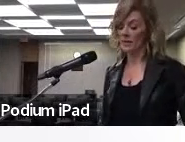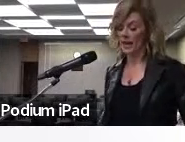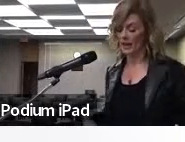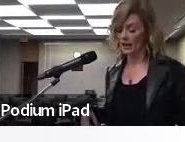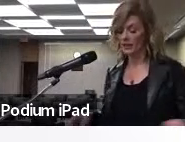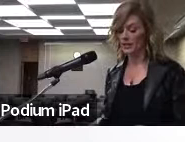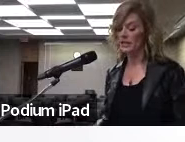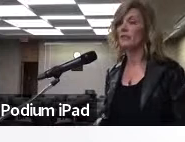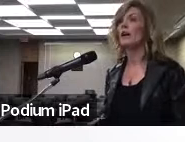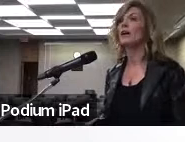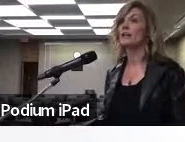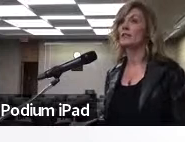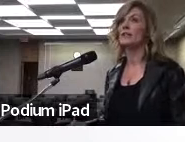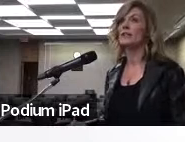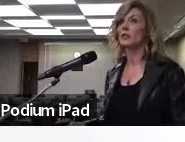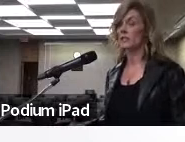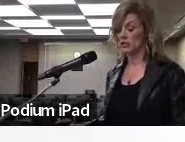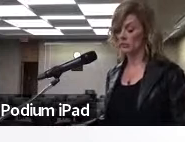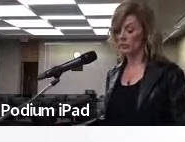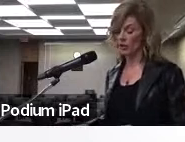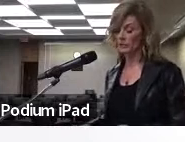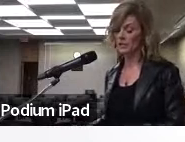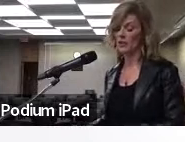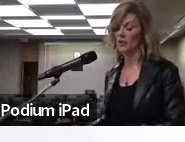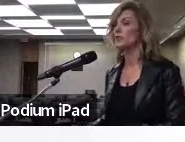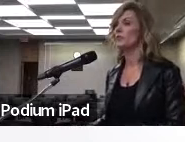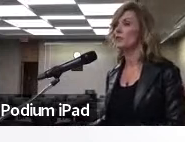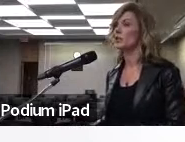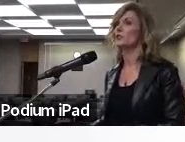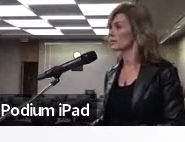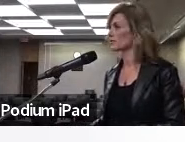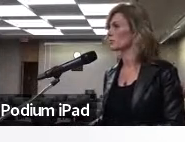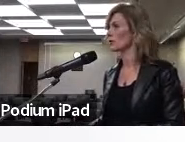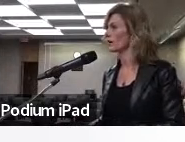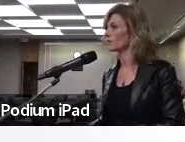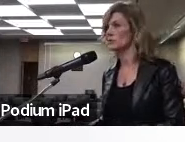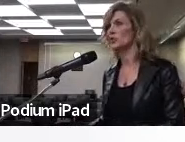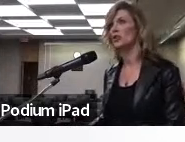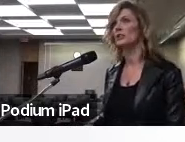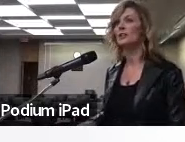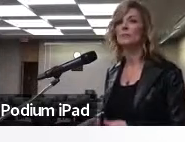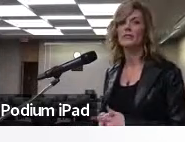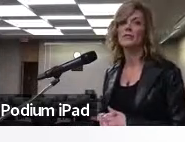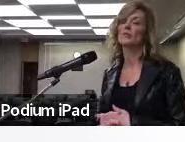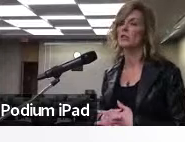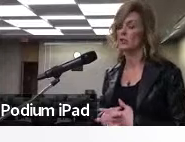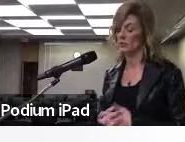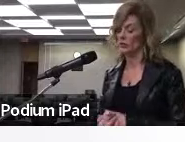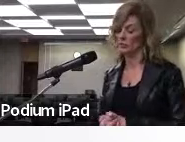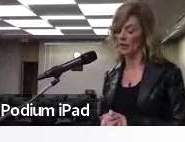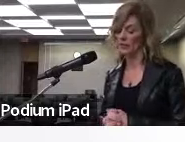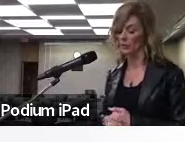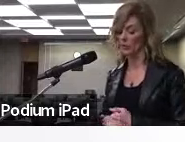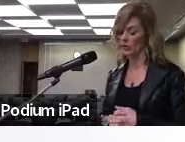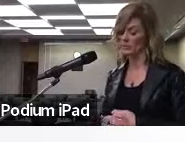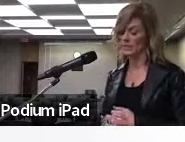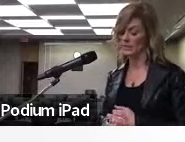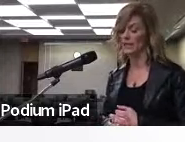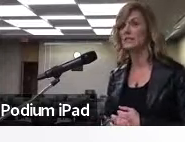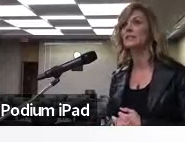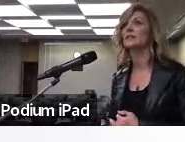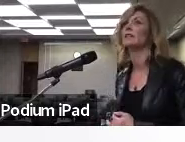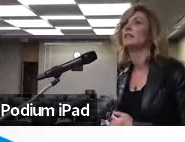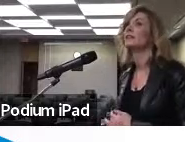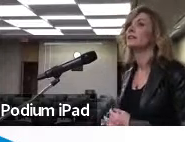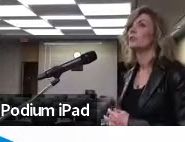Services, and in the Transition Department is also the Vocational Skills Program. I'm going to share a little bit of information with you about that